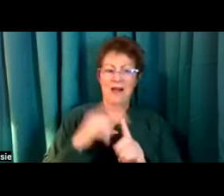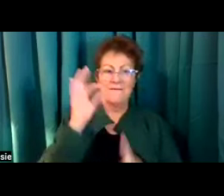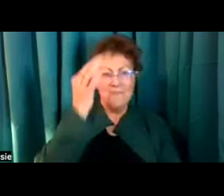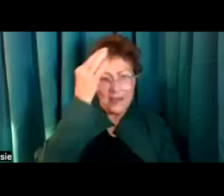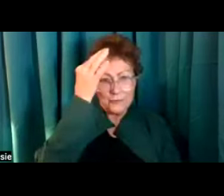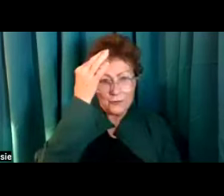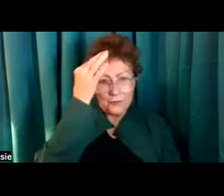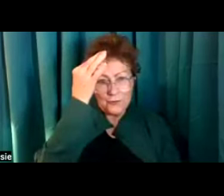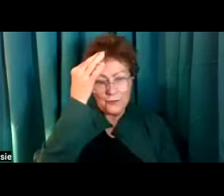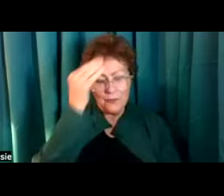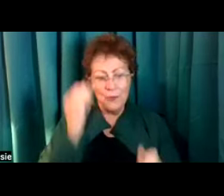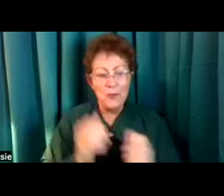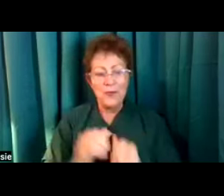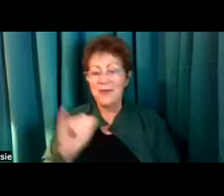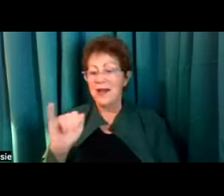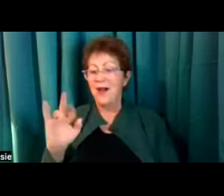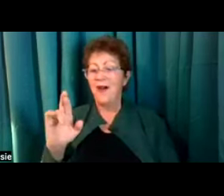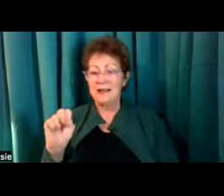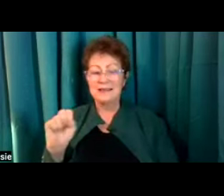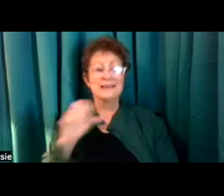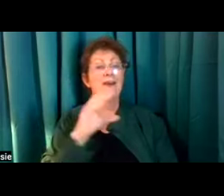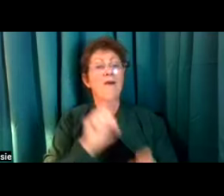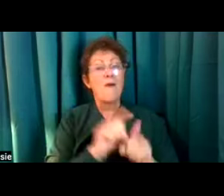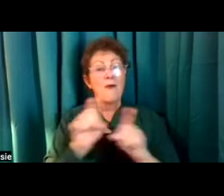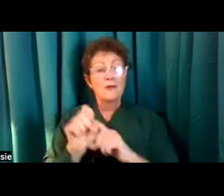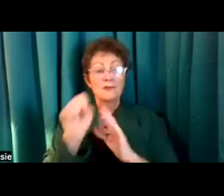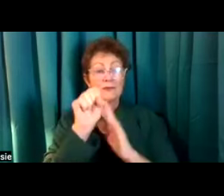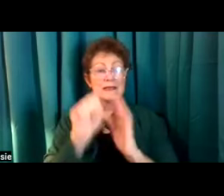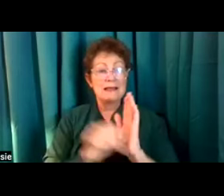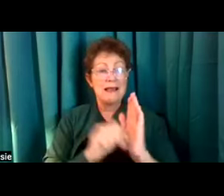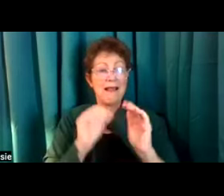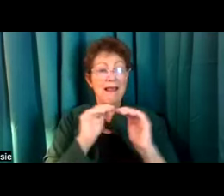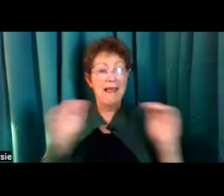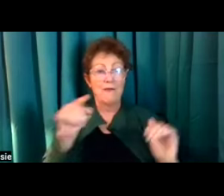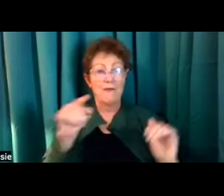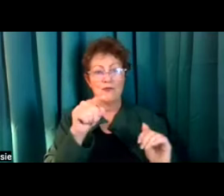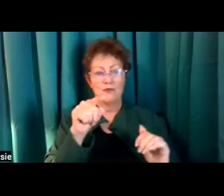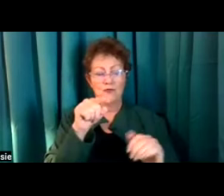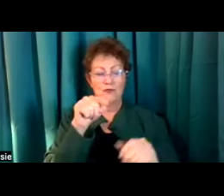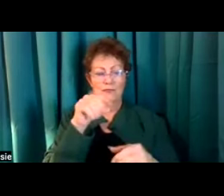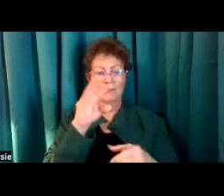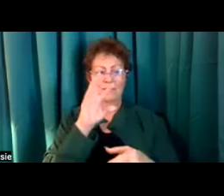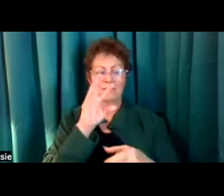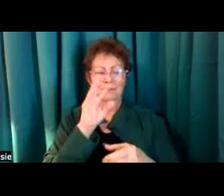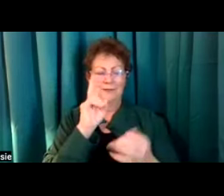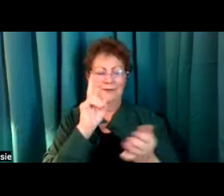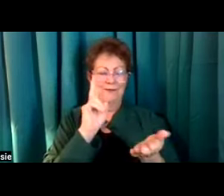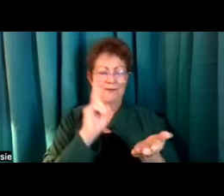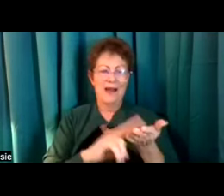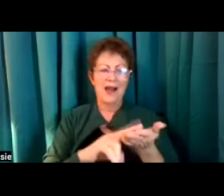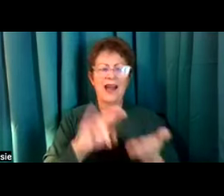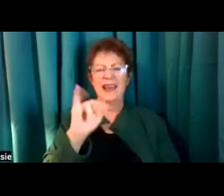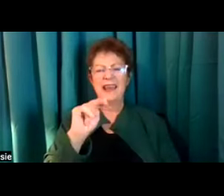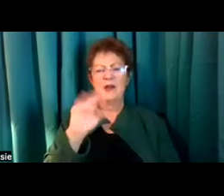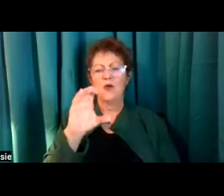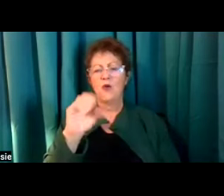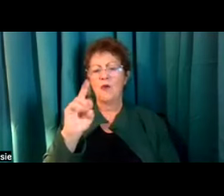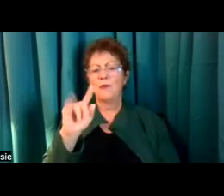with the IRS and then a filing at the state level where you are incorporated. And one thing that'll be